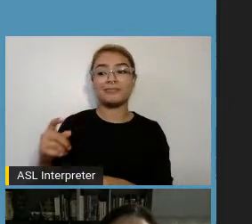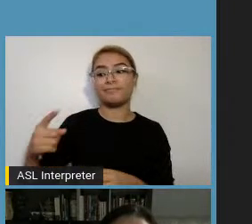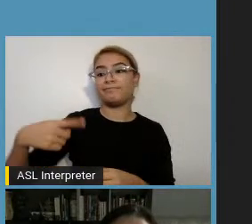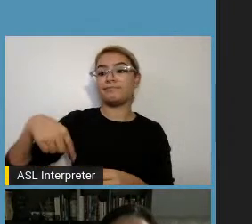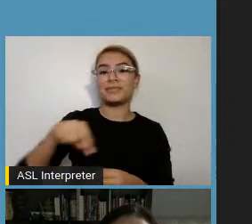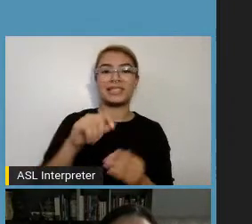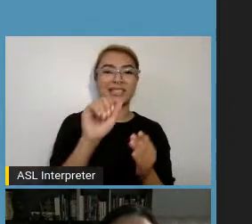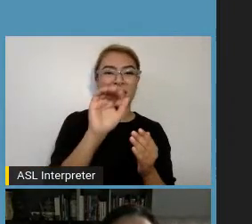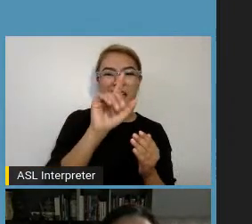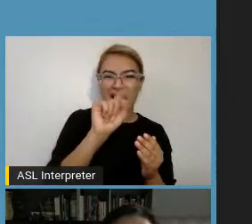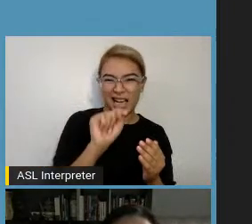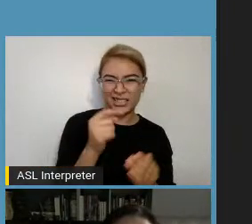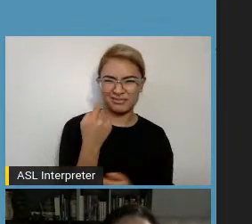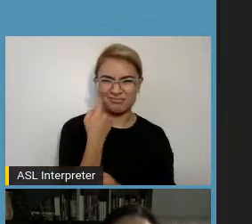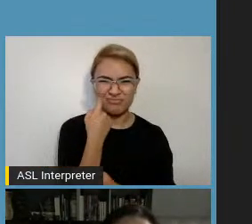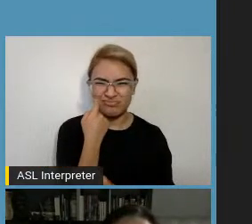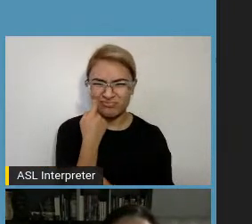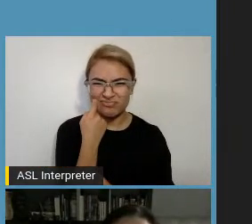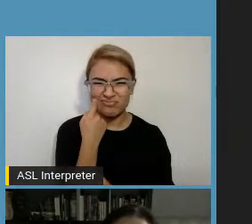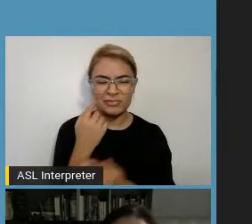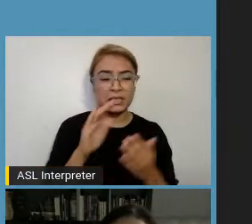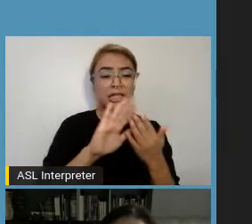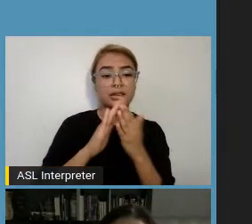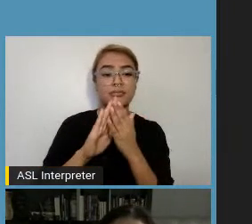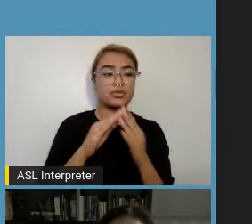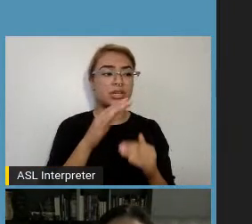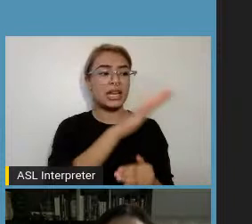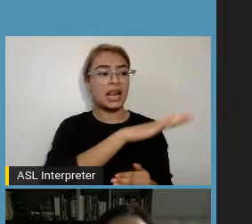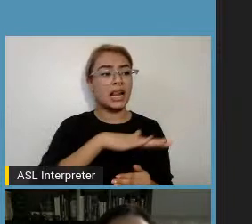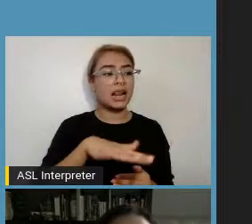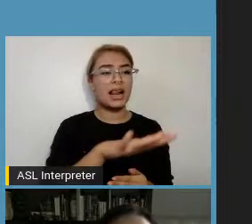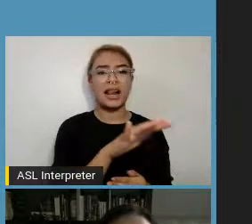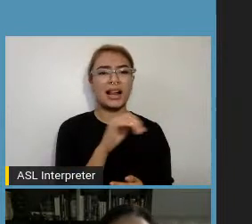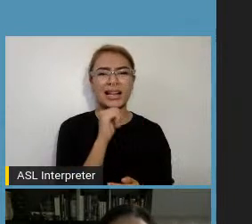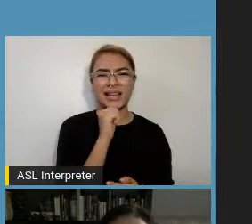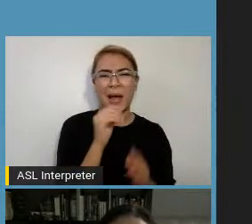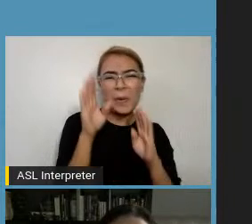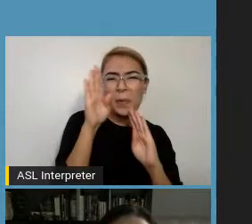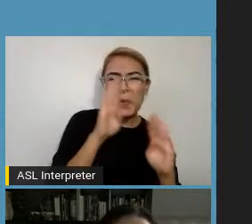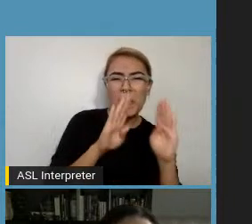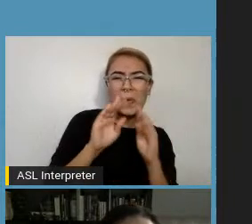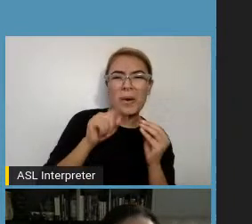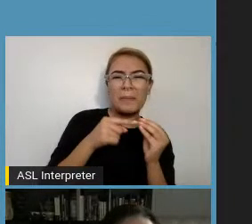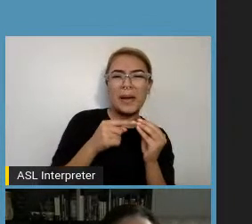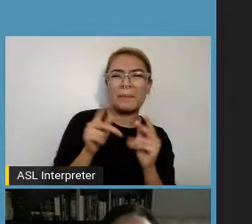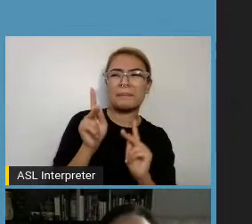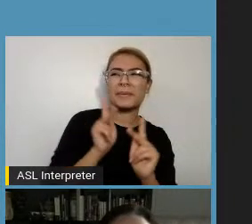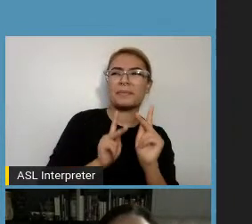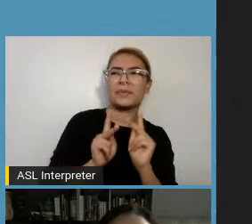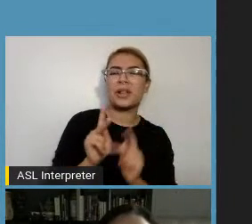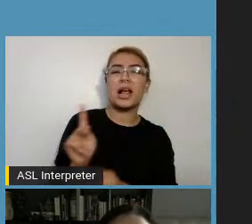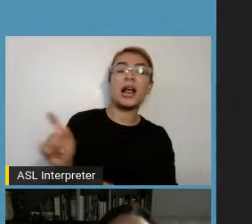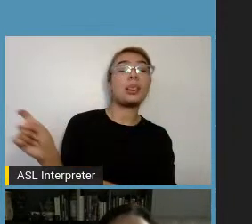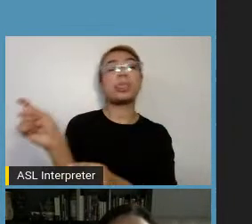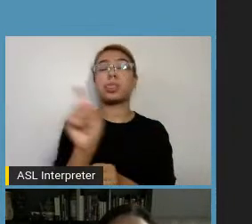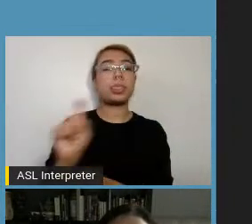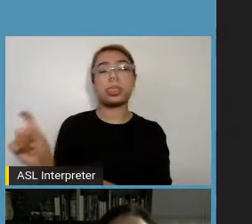where the community at large wasn't worried about people not spray painting petroglyphs and